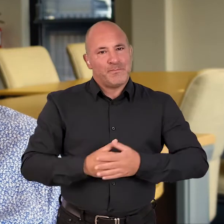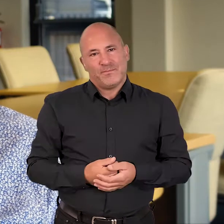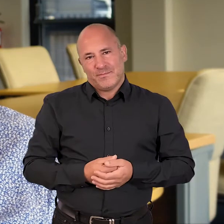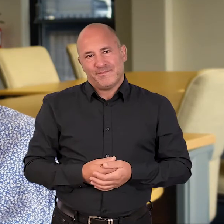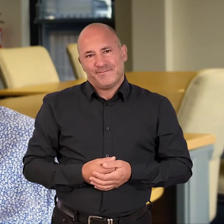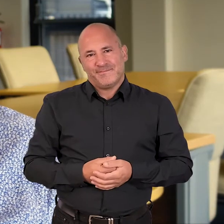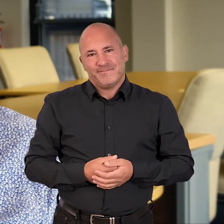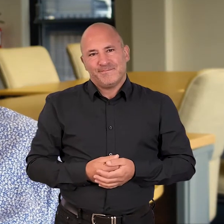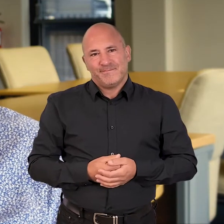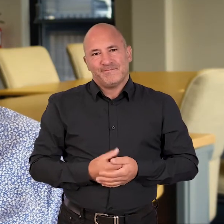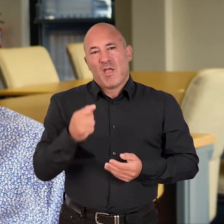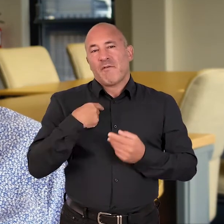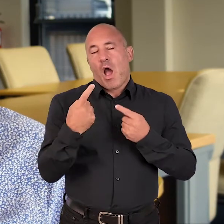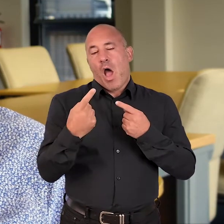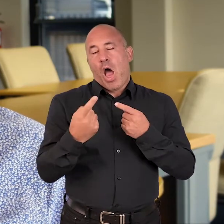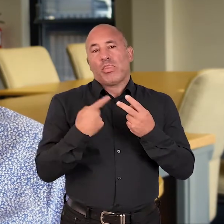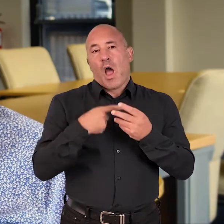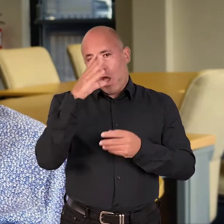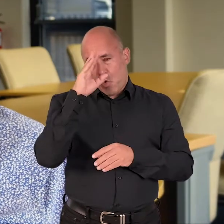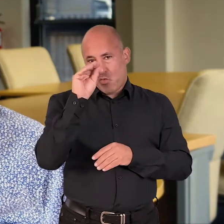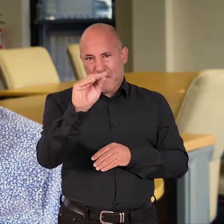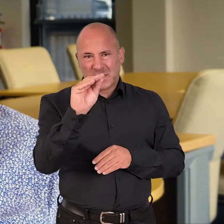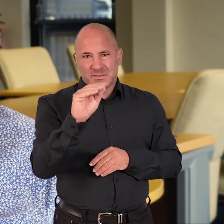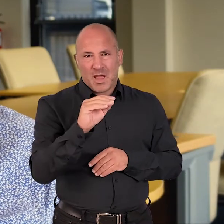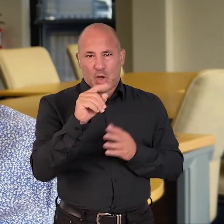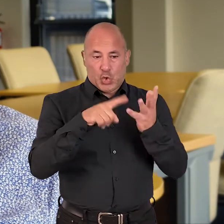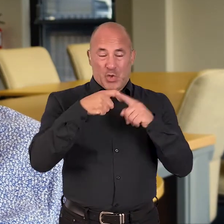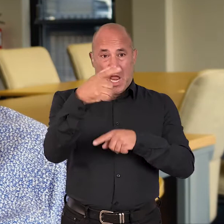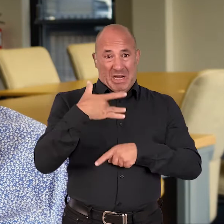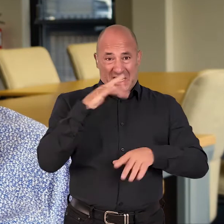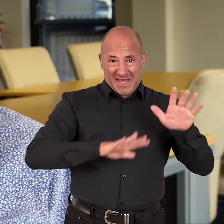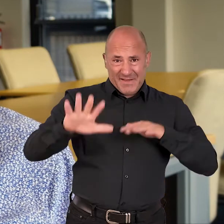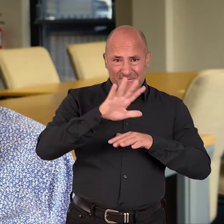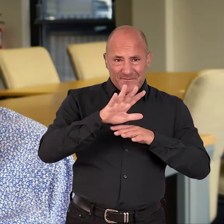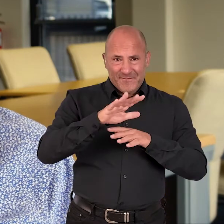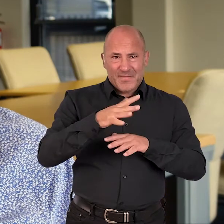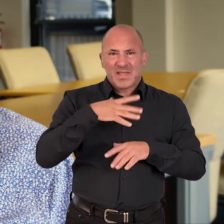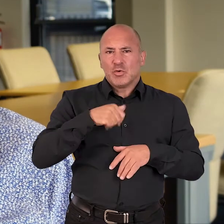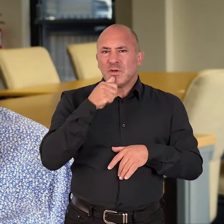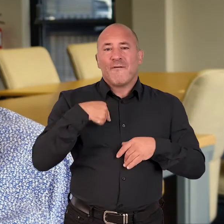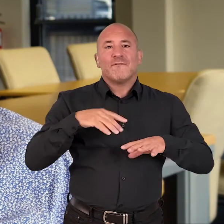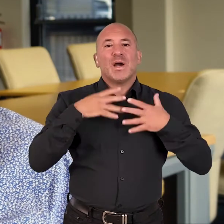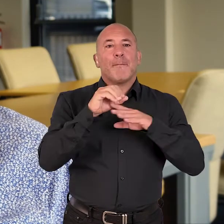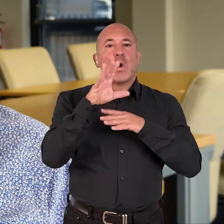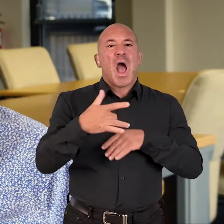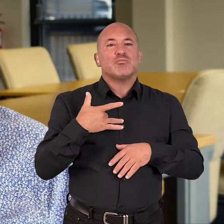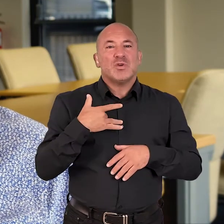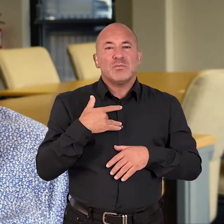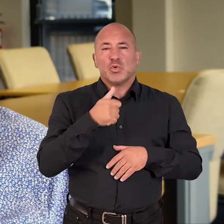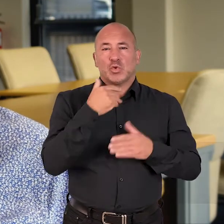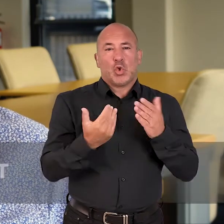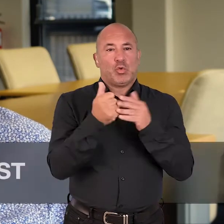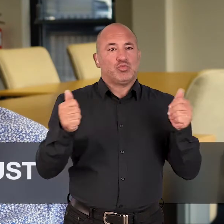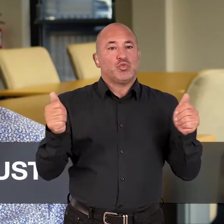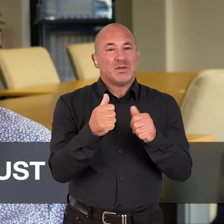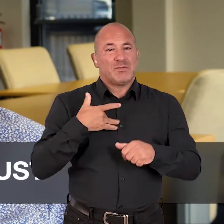do and do not want to receive from us. And another reminder that if you need to use our free post address, you should use